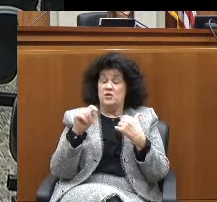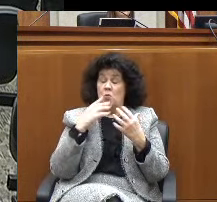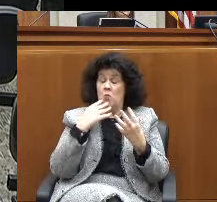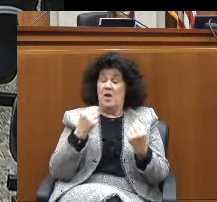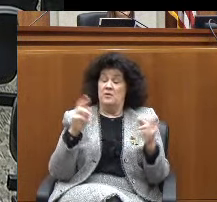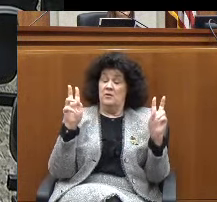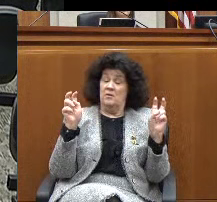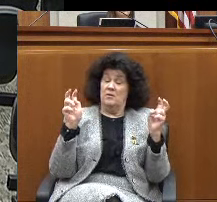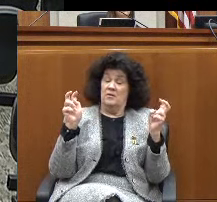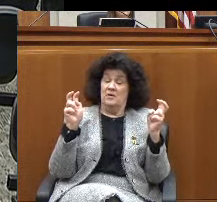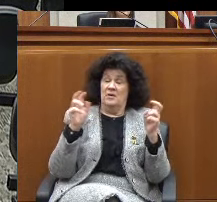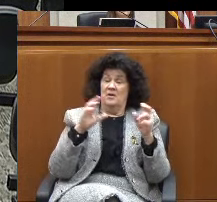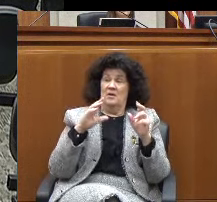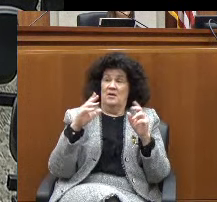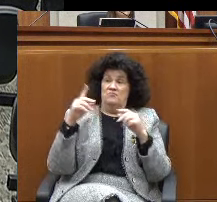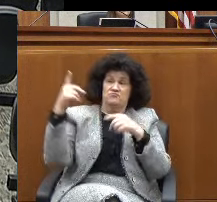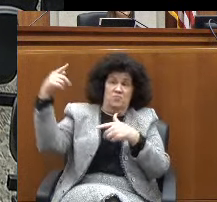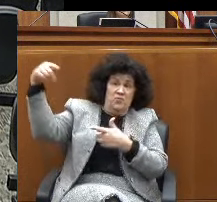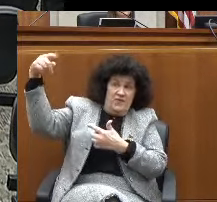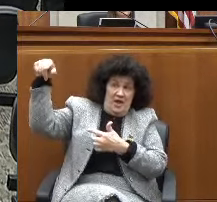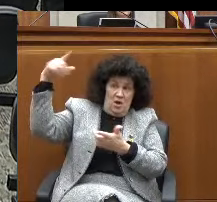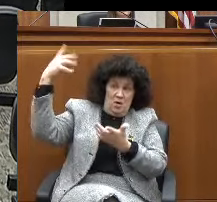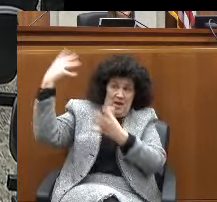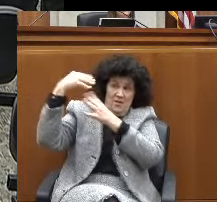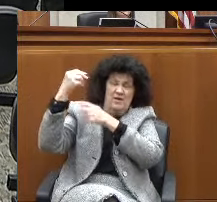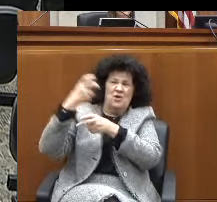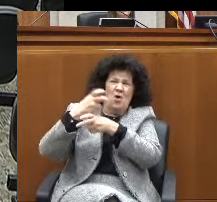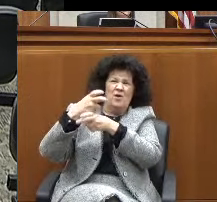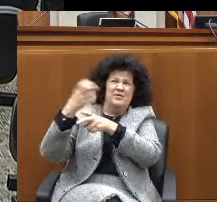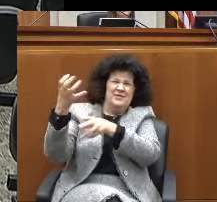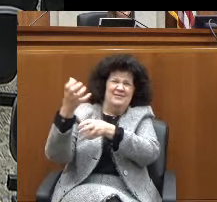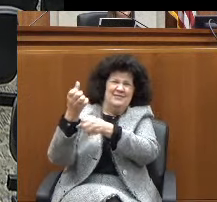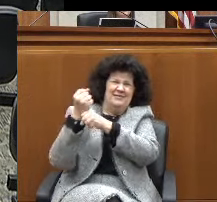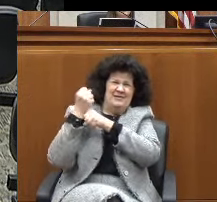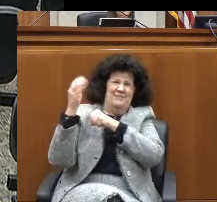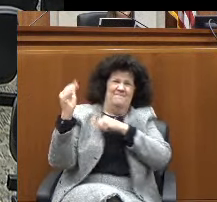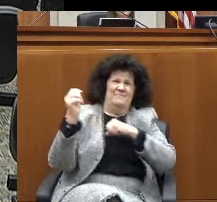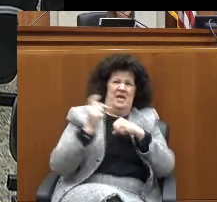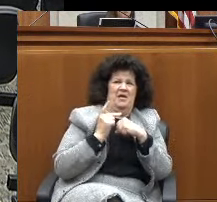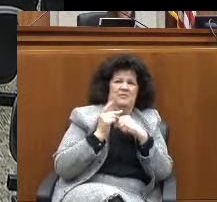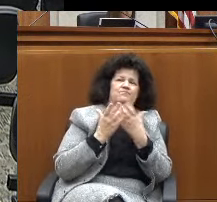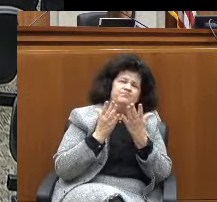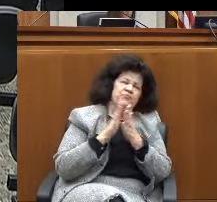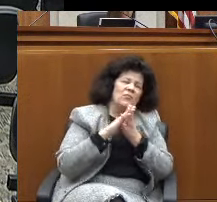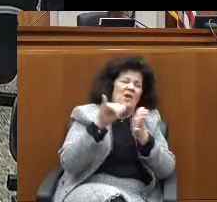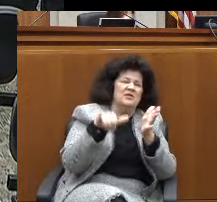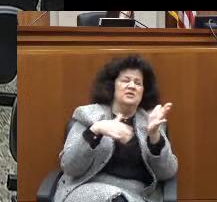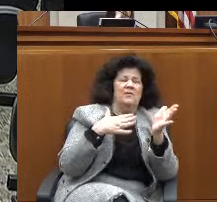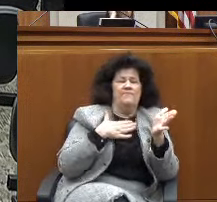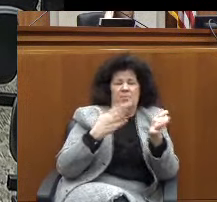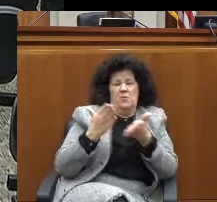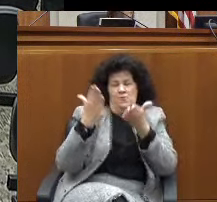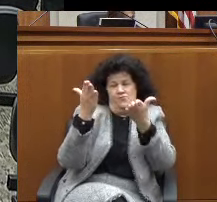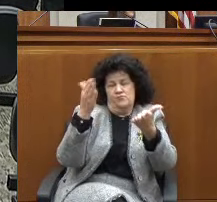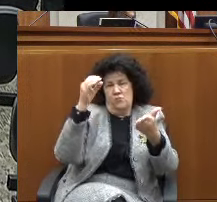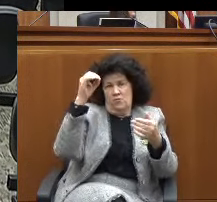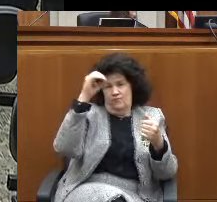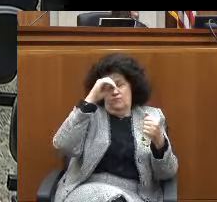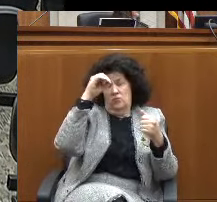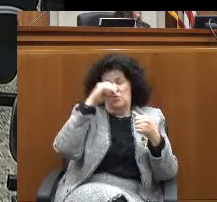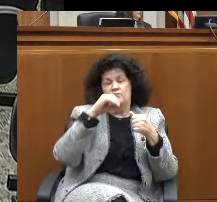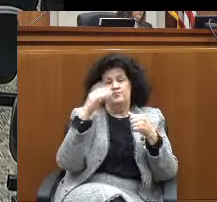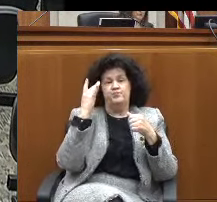are, and it's kind of hard to get them back then. So that's my take on, why this is important for